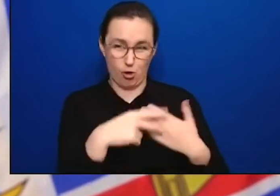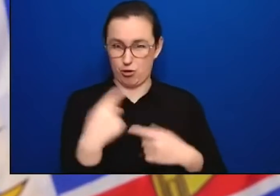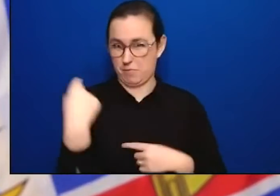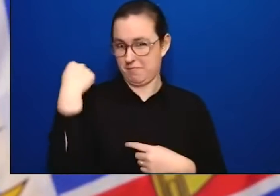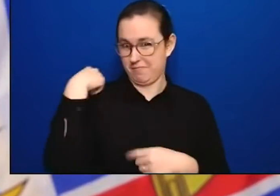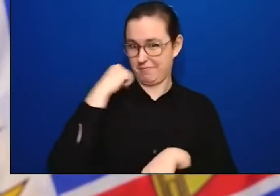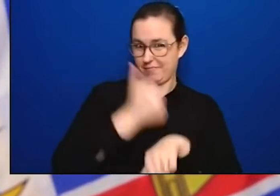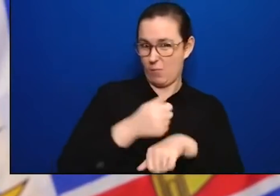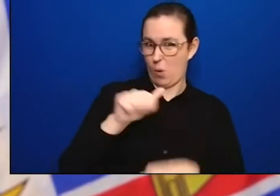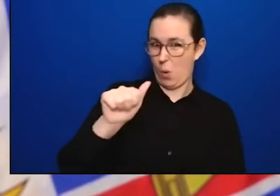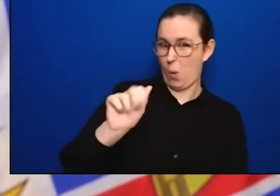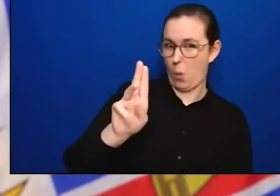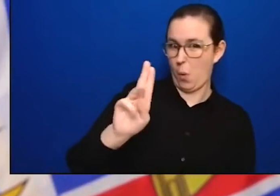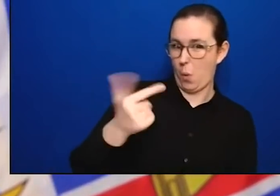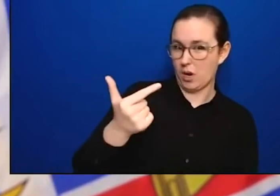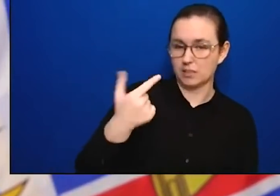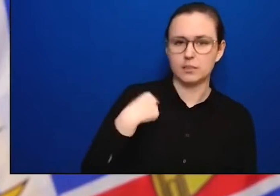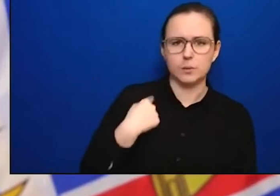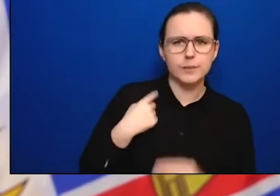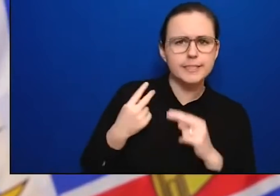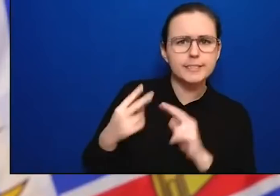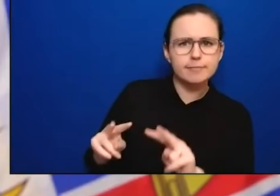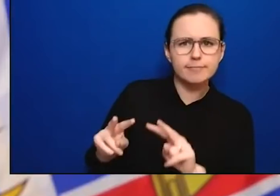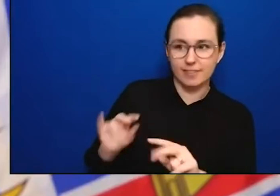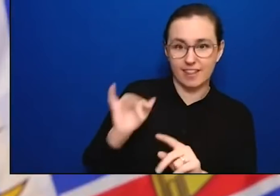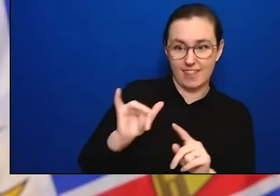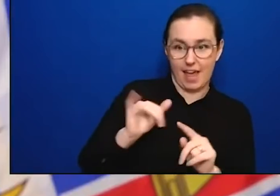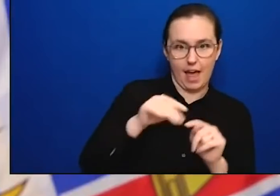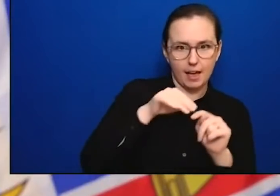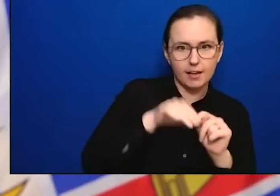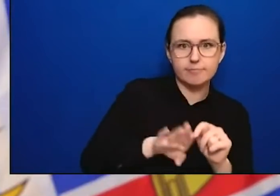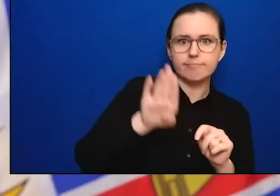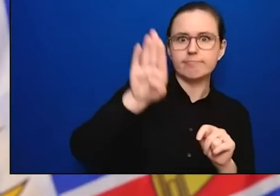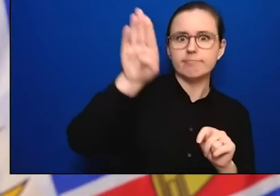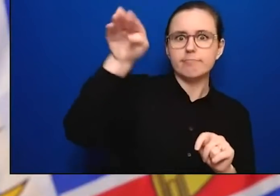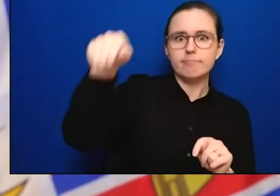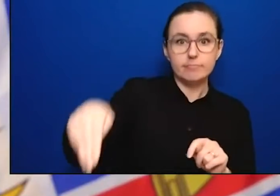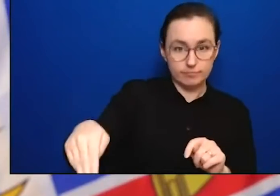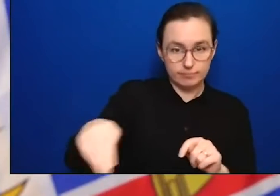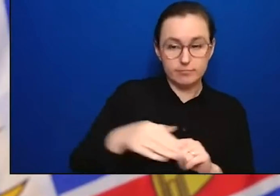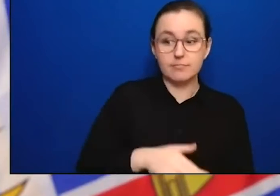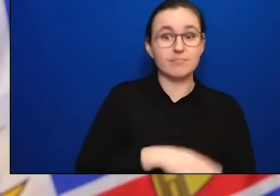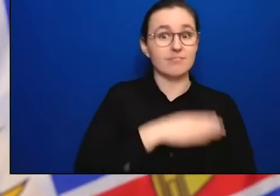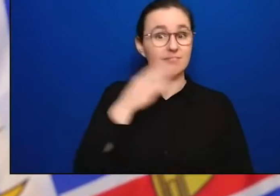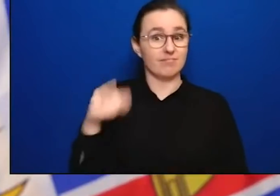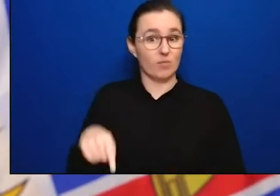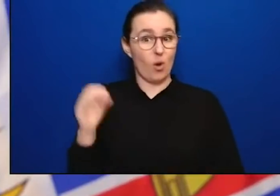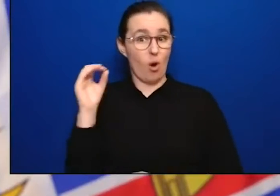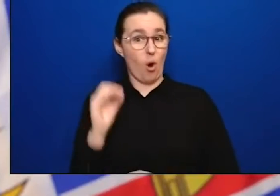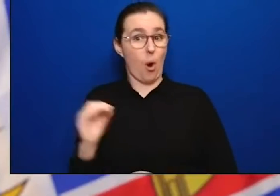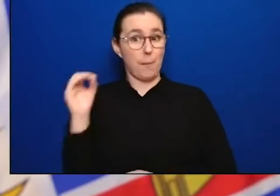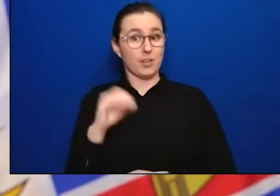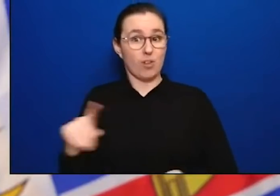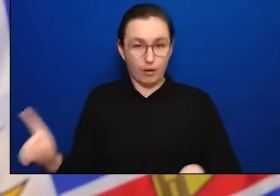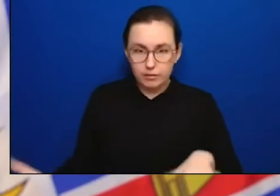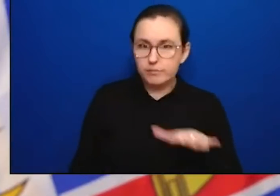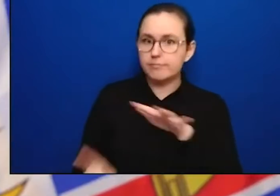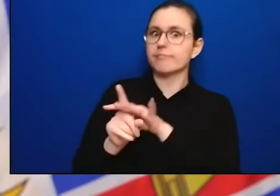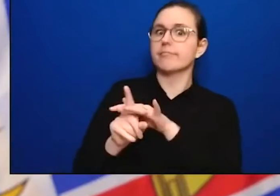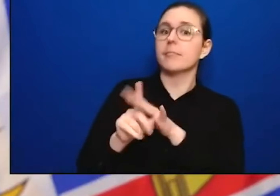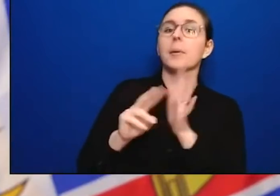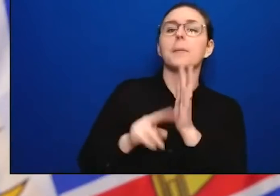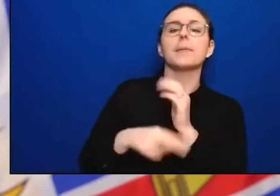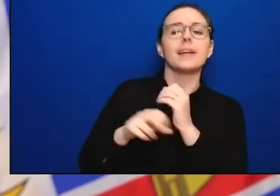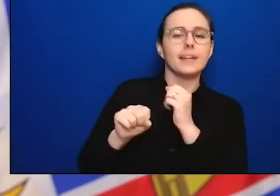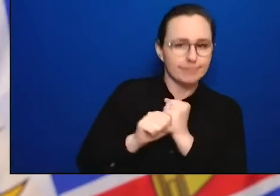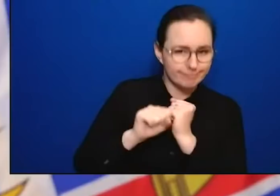program. When we put it in place in August, we were looking at the wave that we were dealing with at the time. And